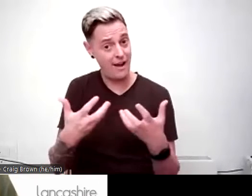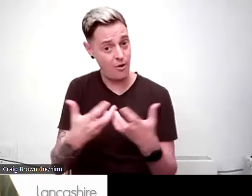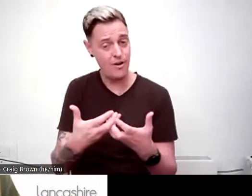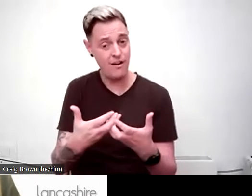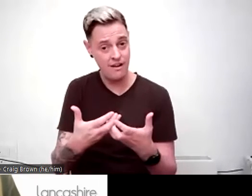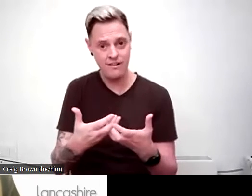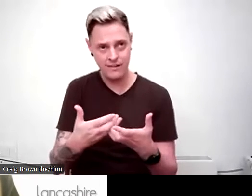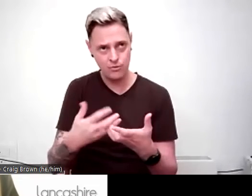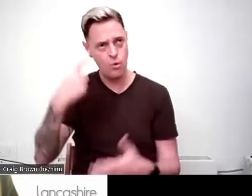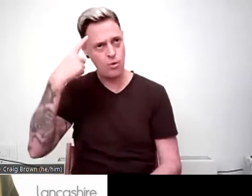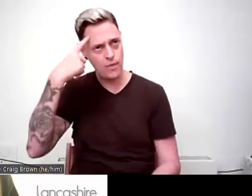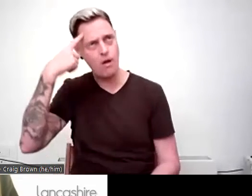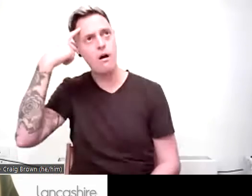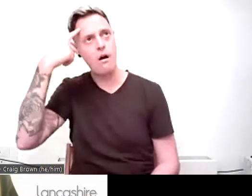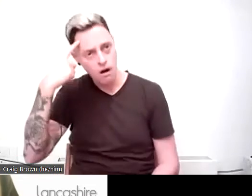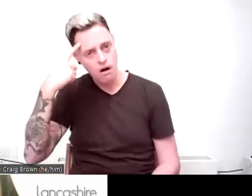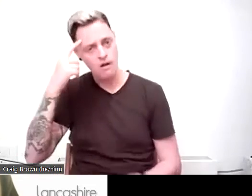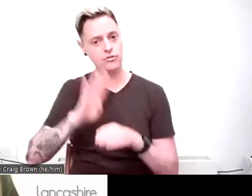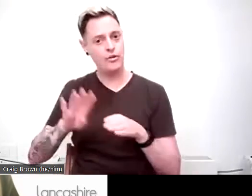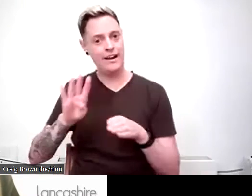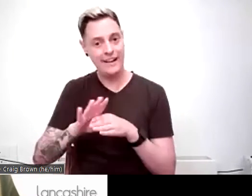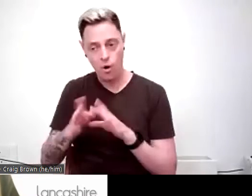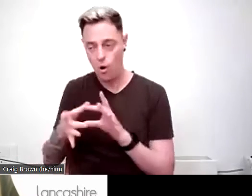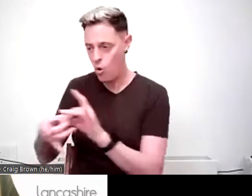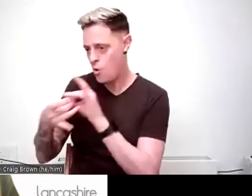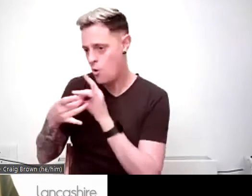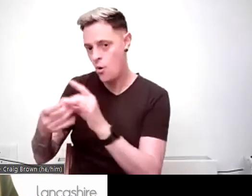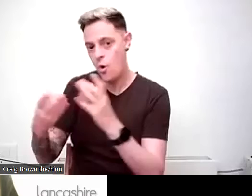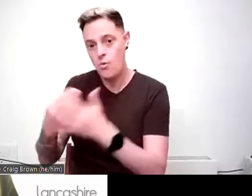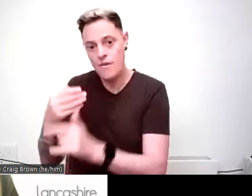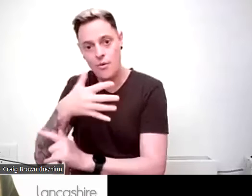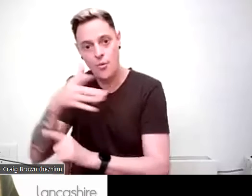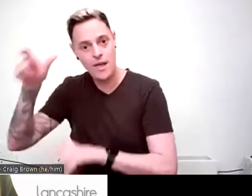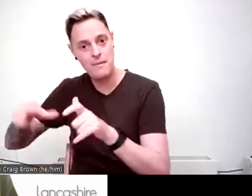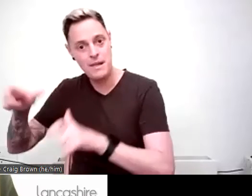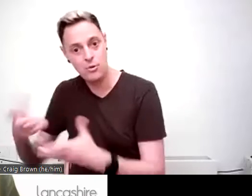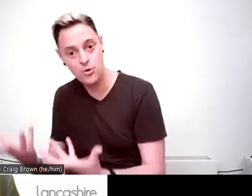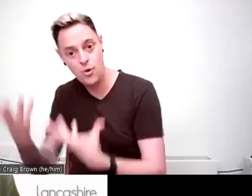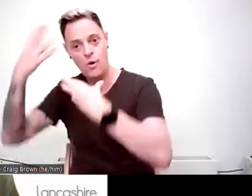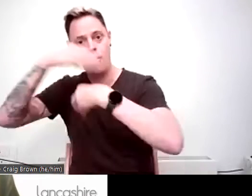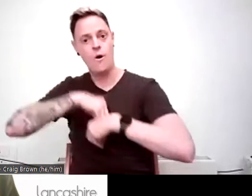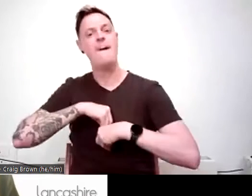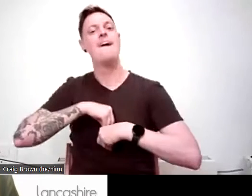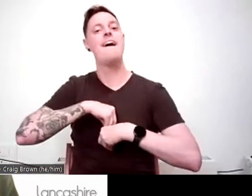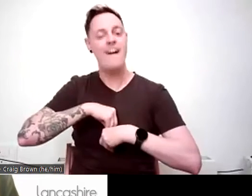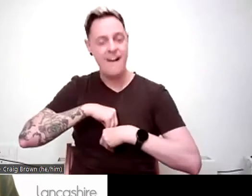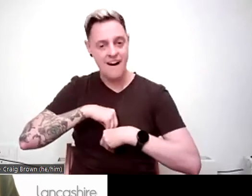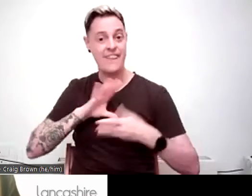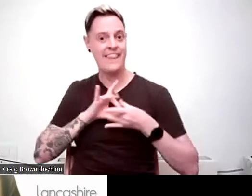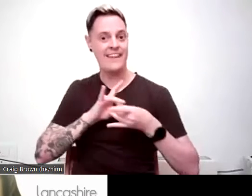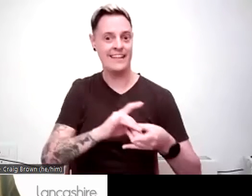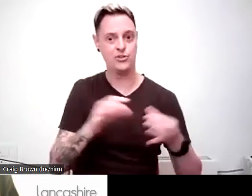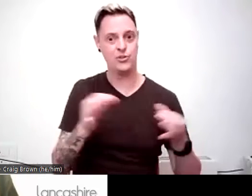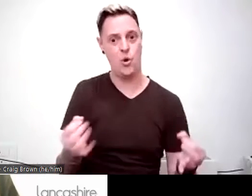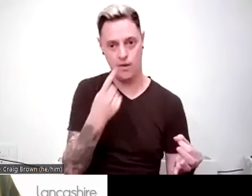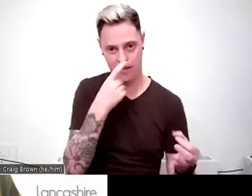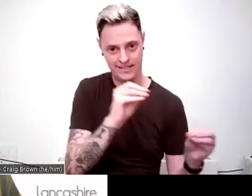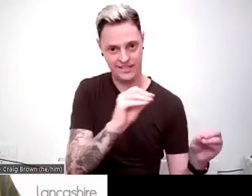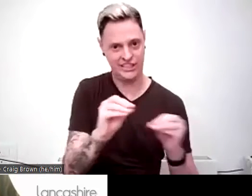in the effort and do the training or speak to queer people and really gain an understanding. And then that links into what I was going to say